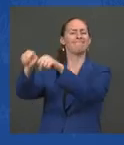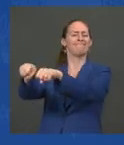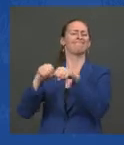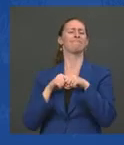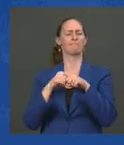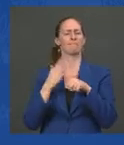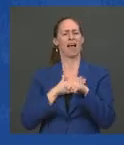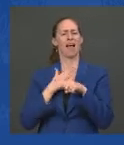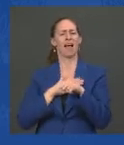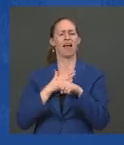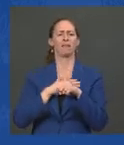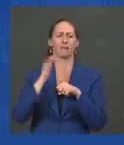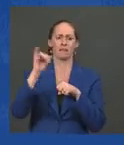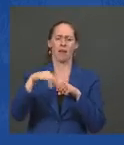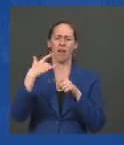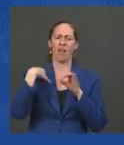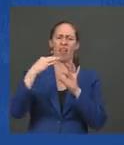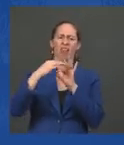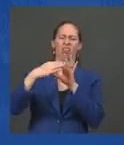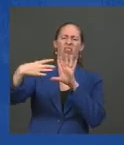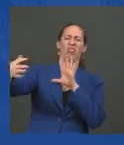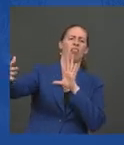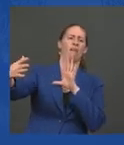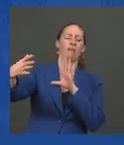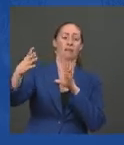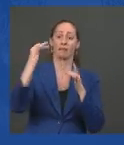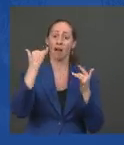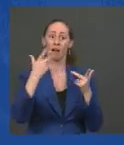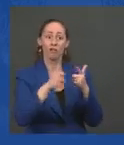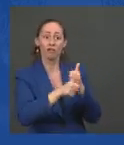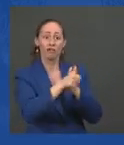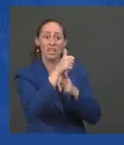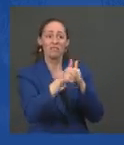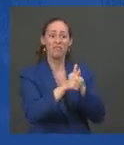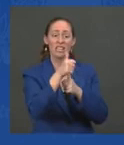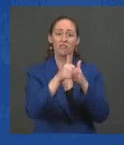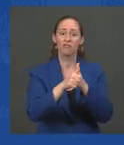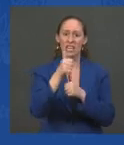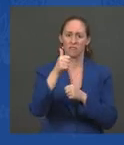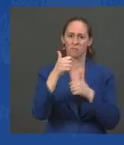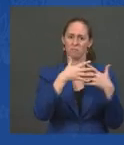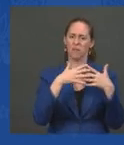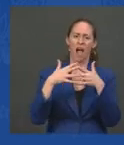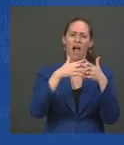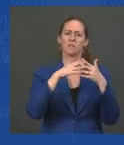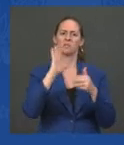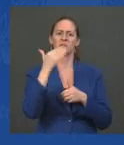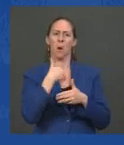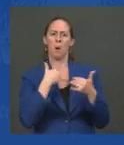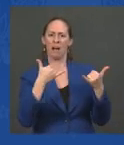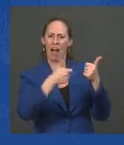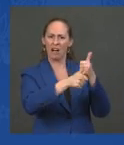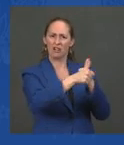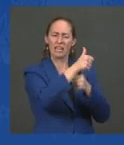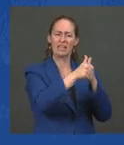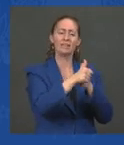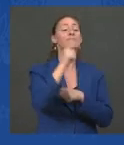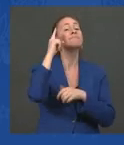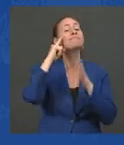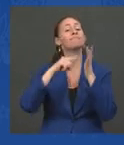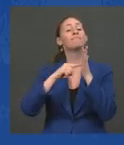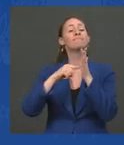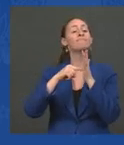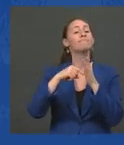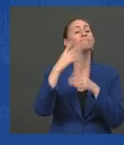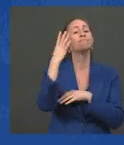the soul of America. And we know that it's not the work of a single day or a single administration or